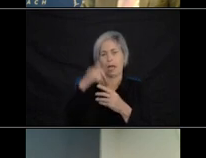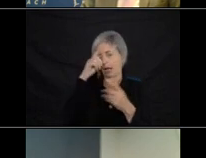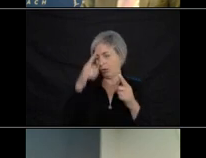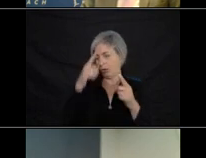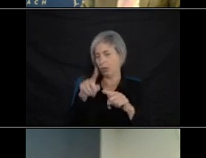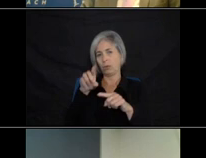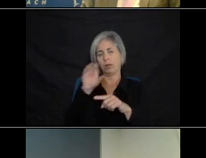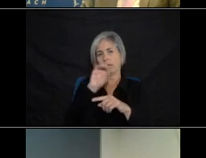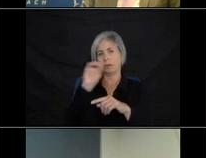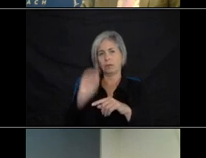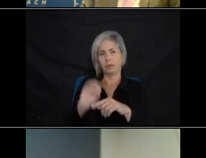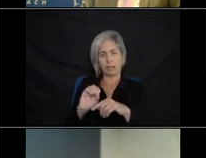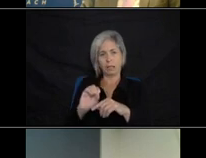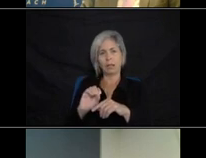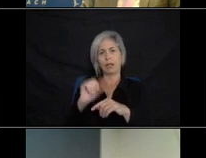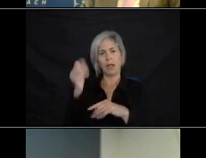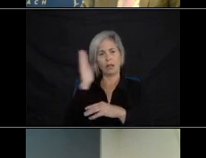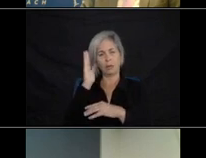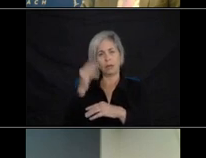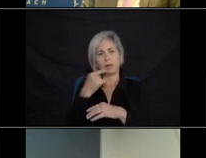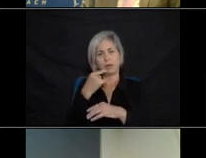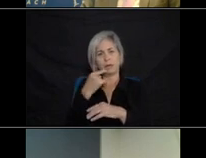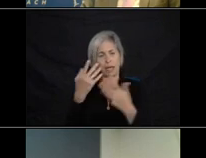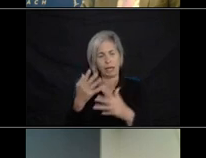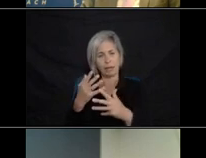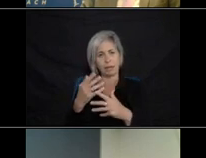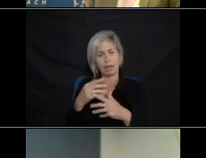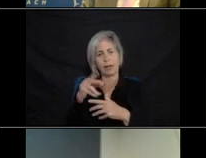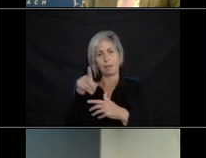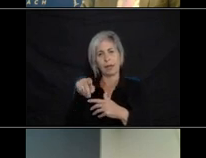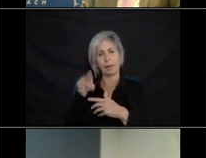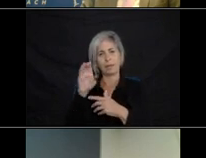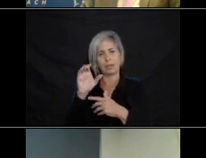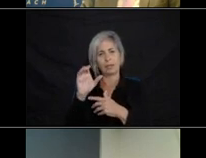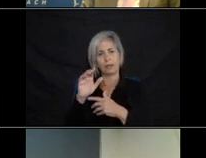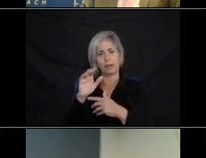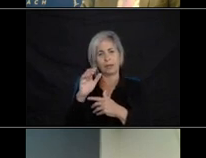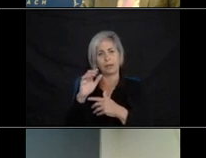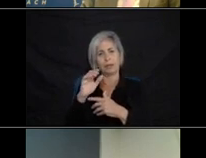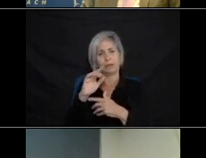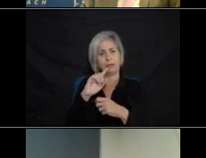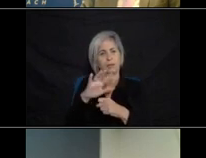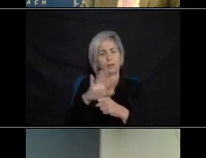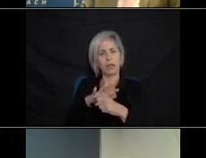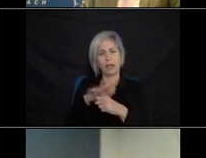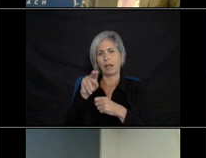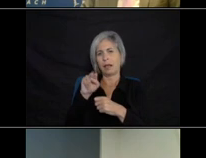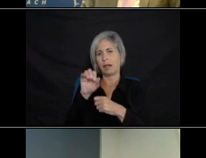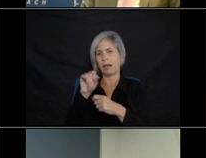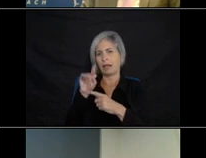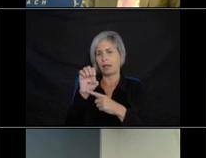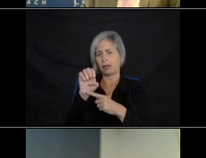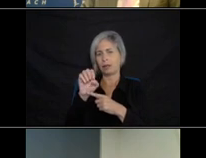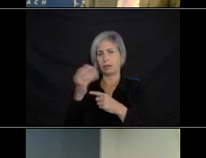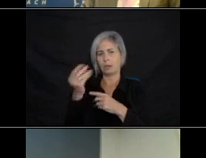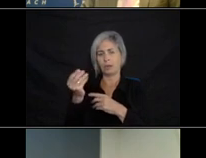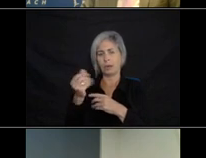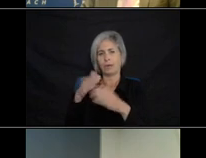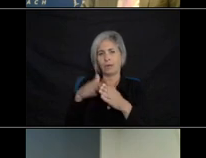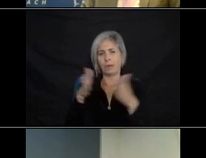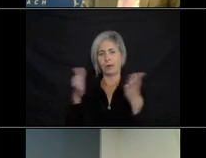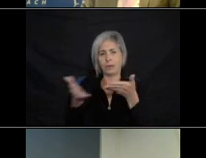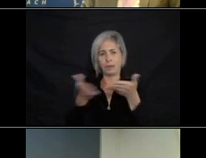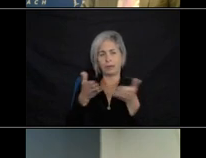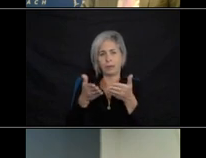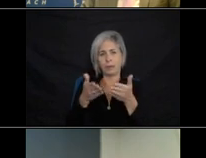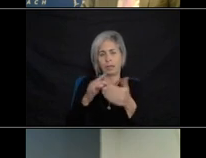with the previous two speakers have said. Palm Beach County dedicated the use of the Nichols property for public purposes when the property